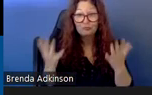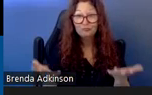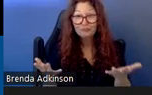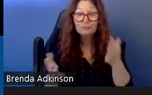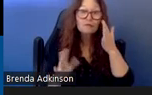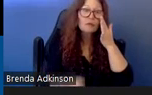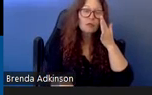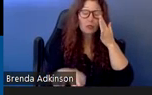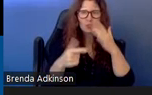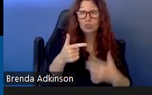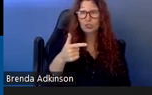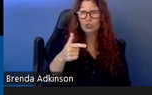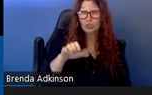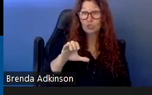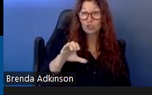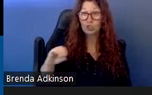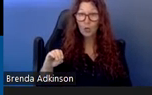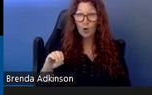geofencing helps us